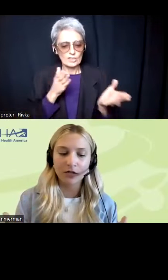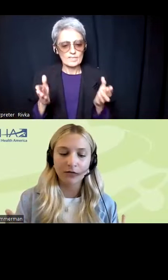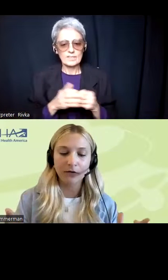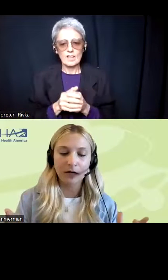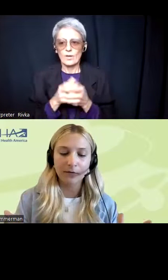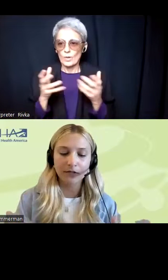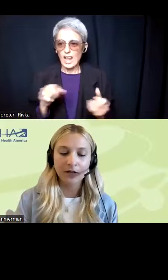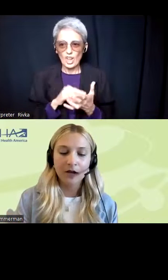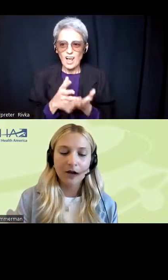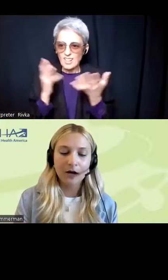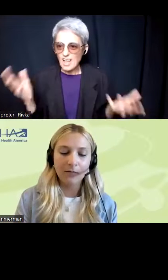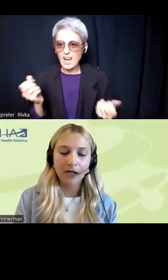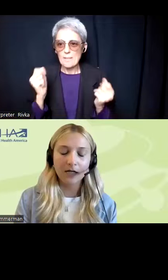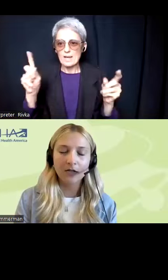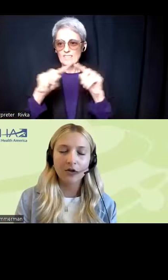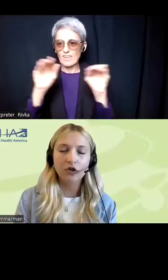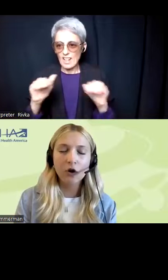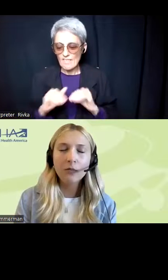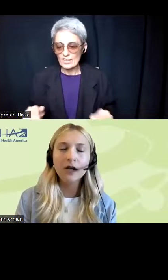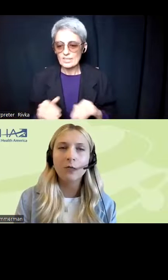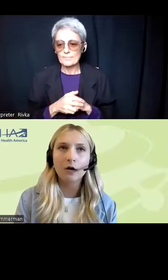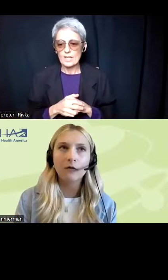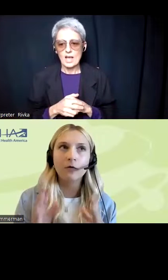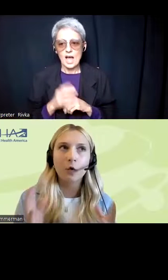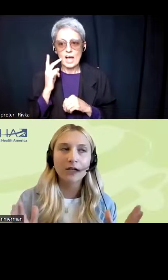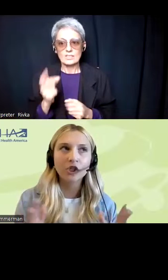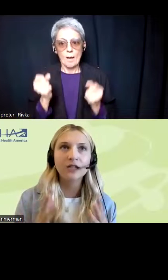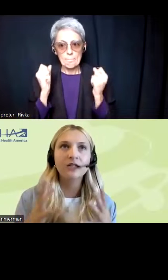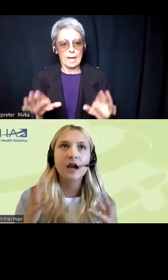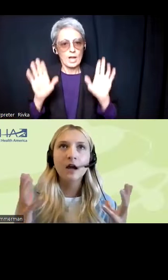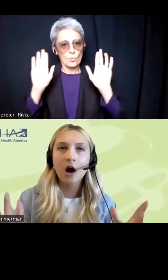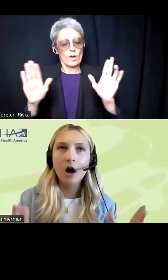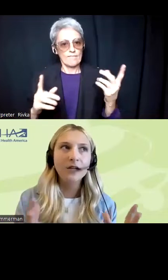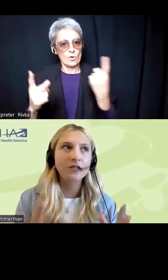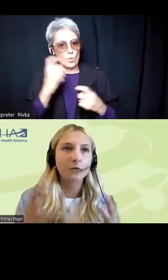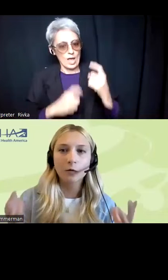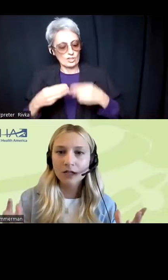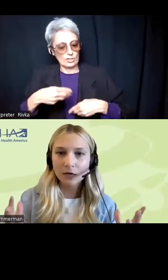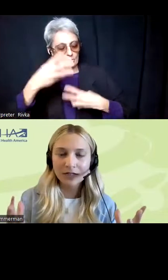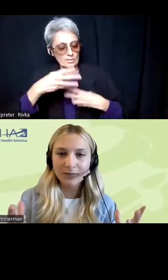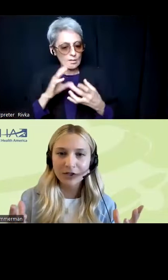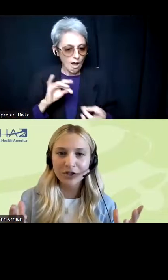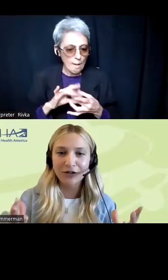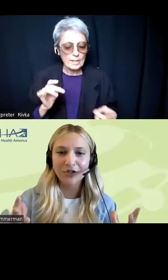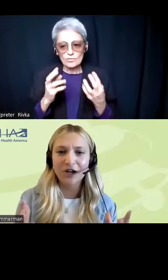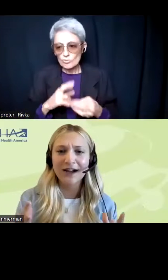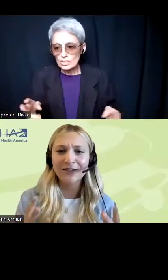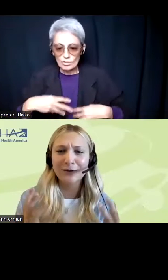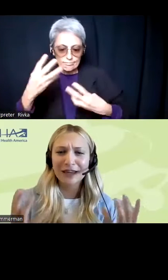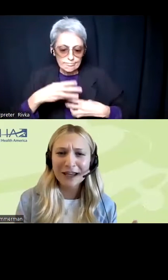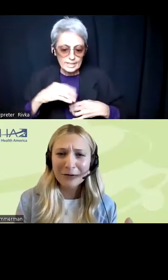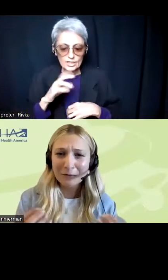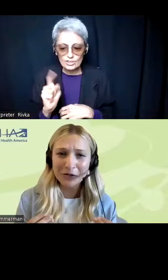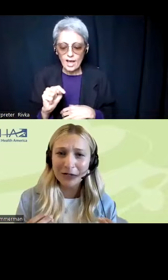learned on different levels. And I saw so many wonderful questions, comments, resources being shared in the chat.